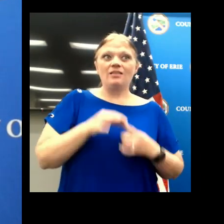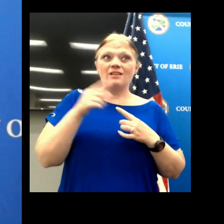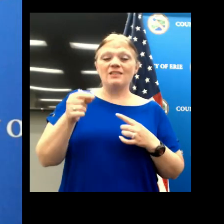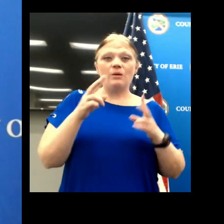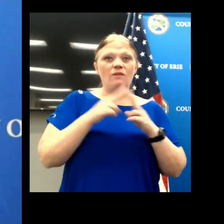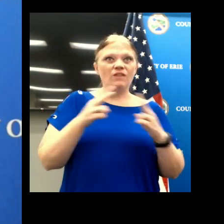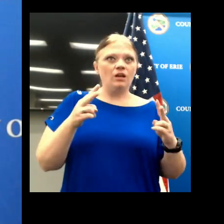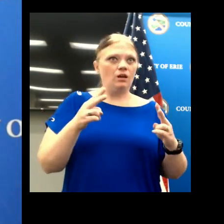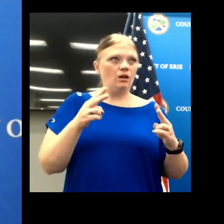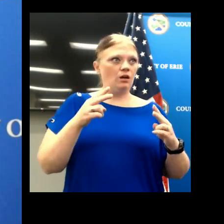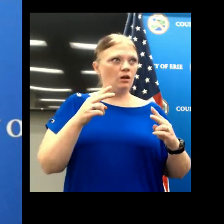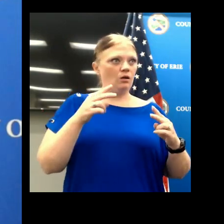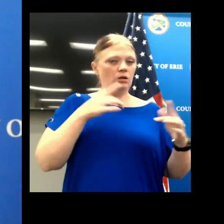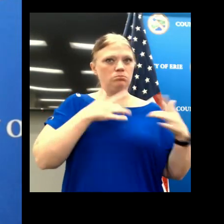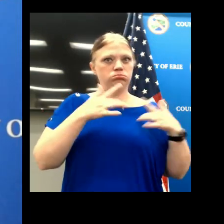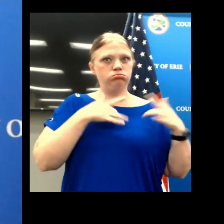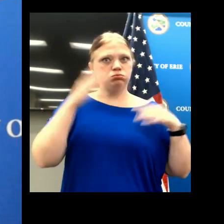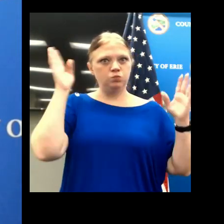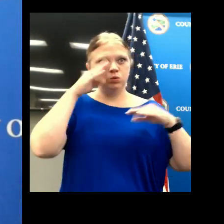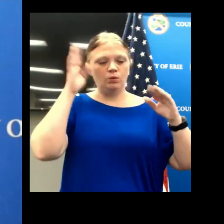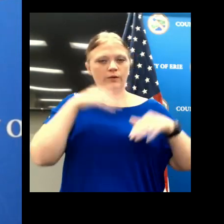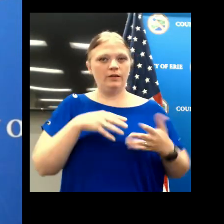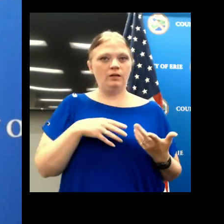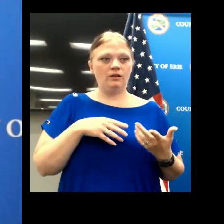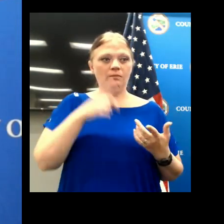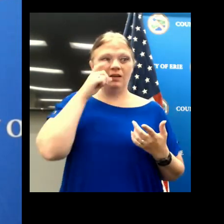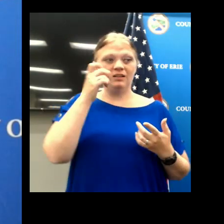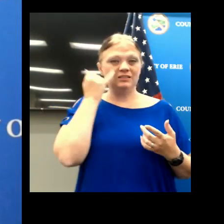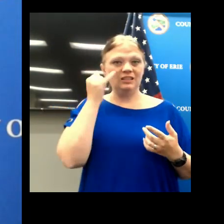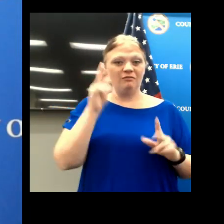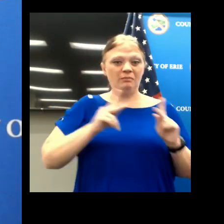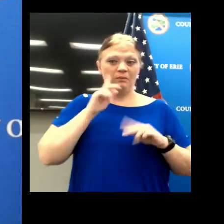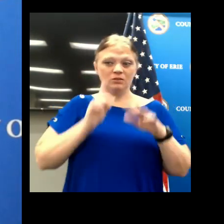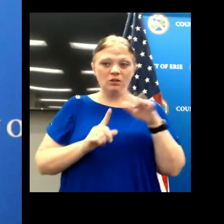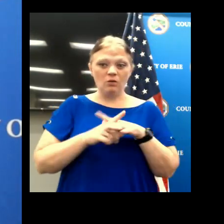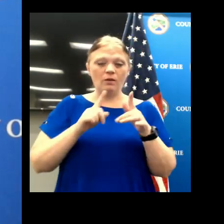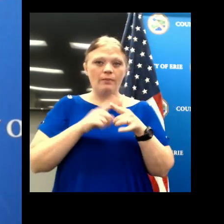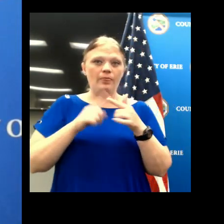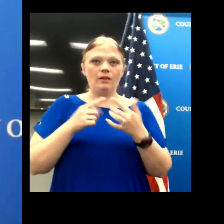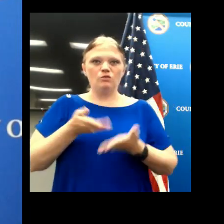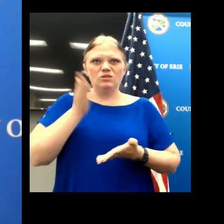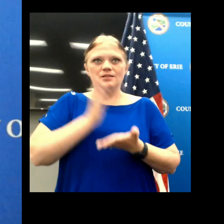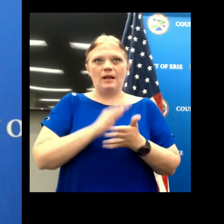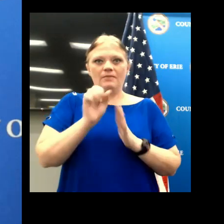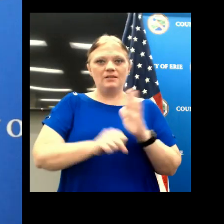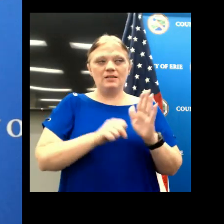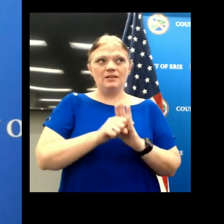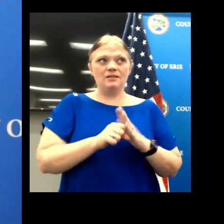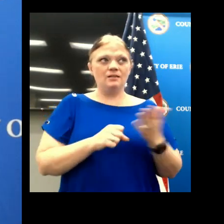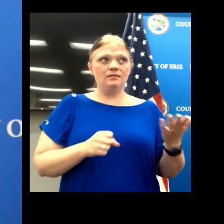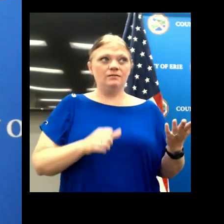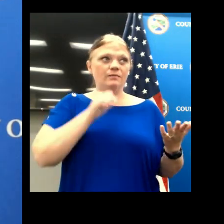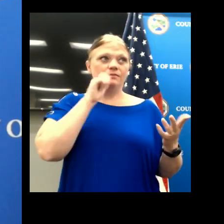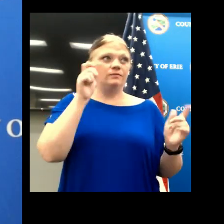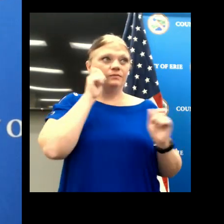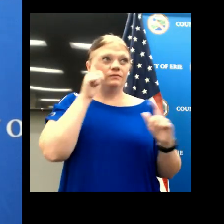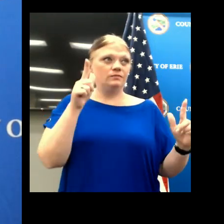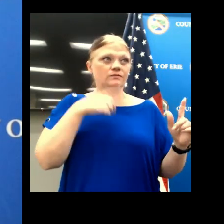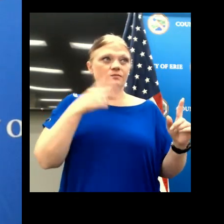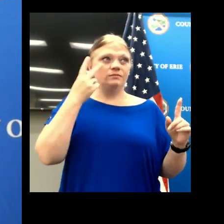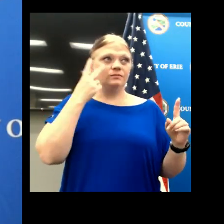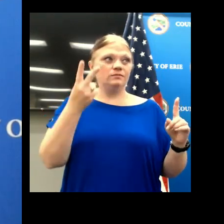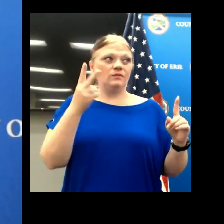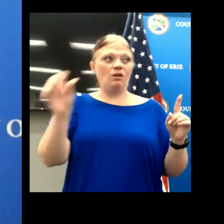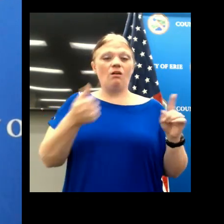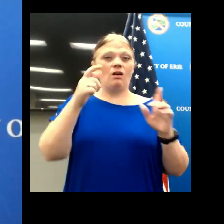very worried that by having fans, it could have shut down their season. And I would not be surprised to see